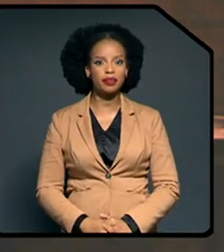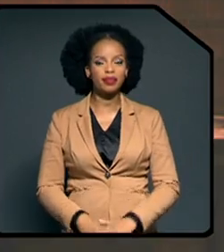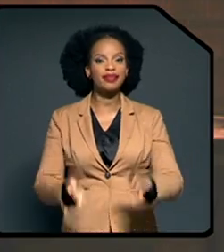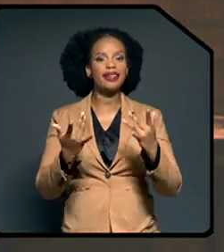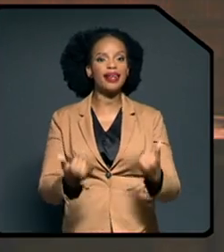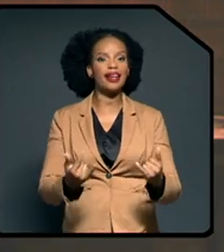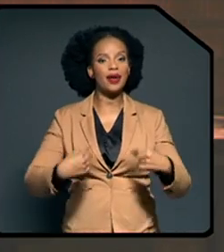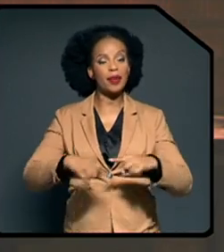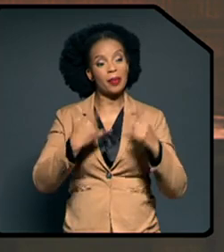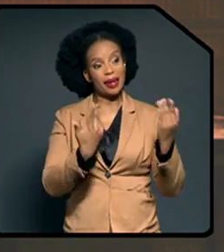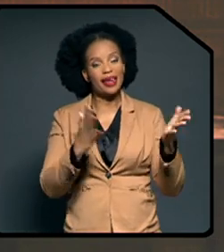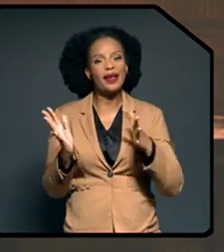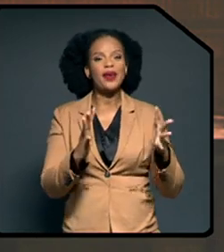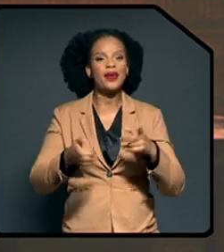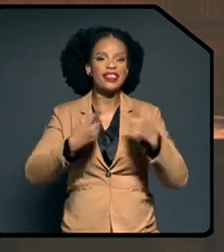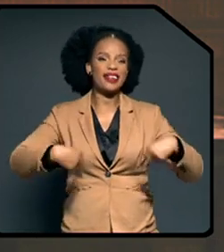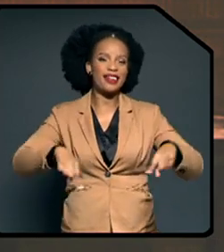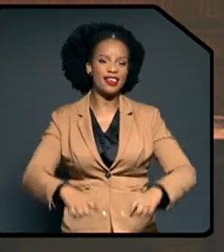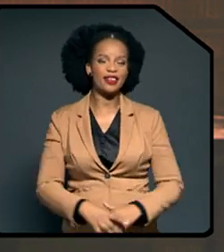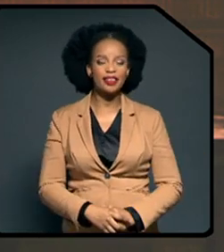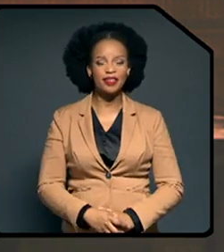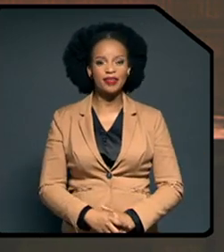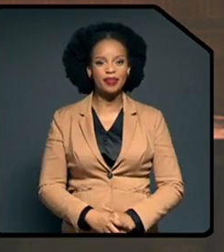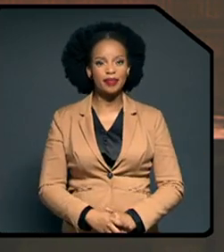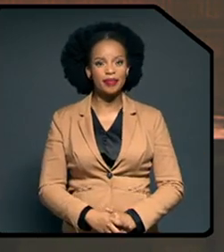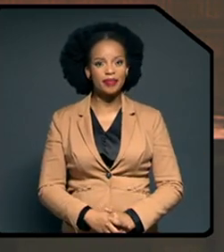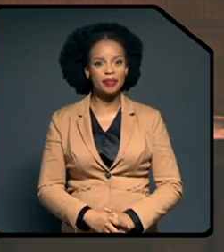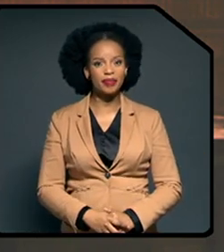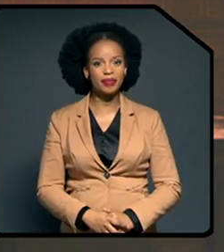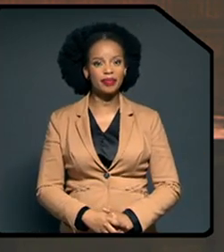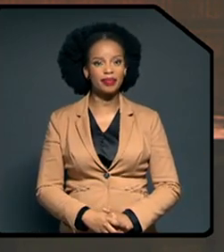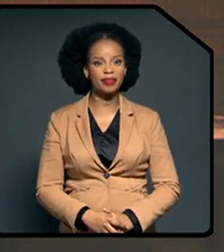Masiphose indaba kuThabile athi qabaqaba ngemozulu.